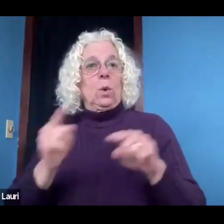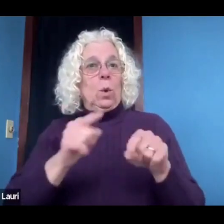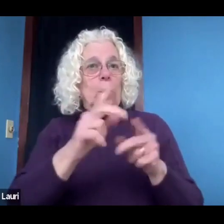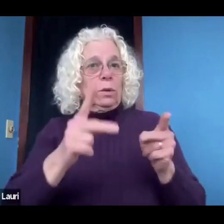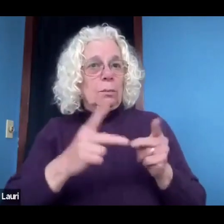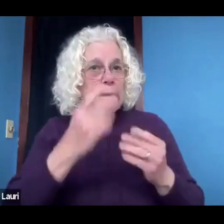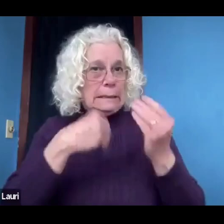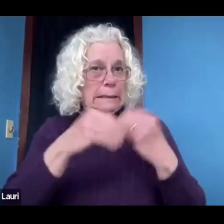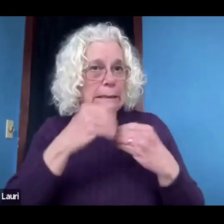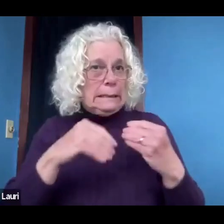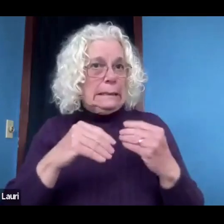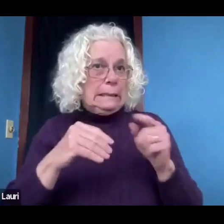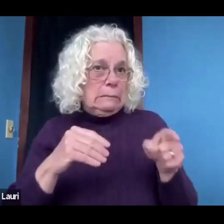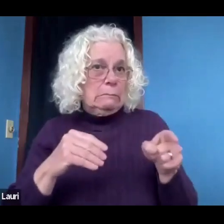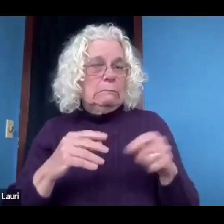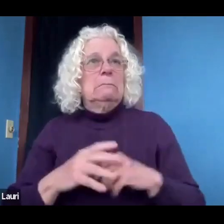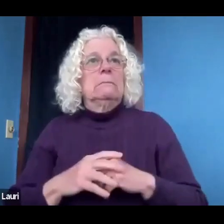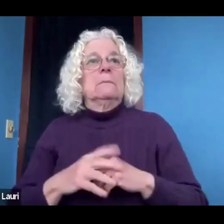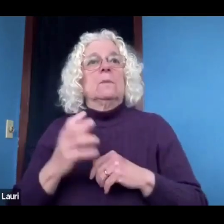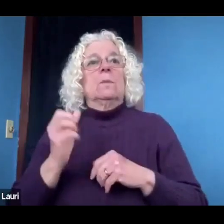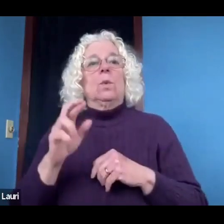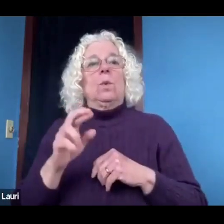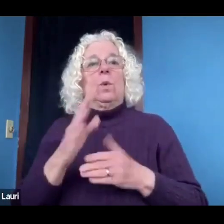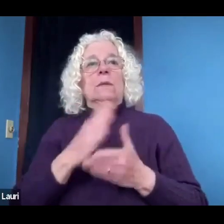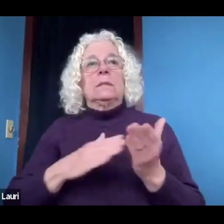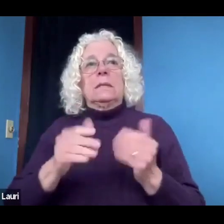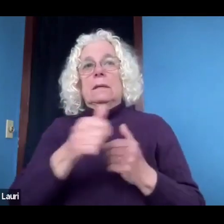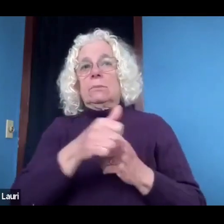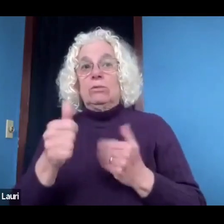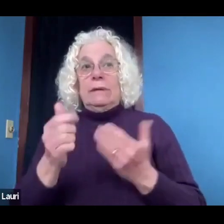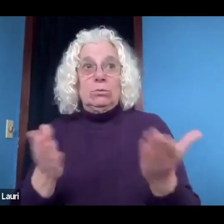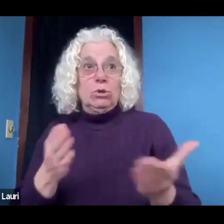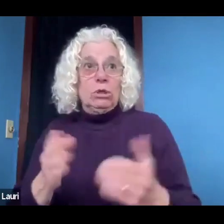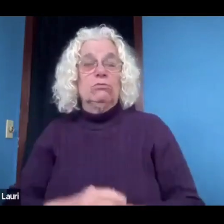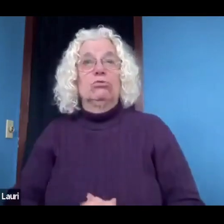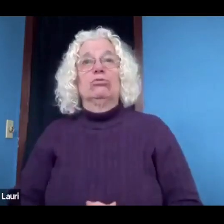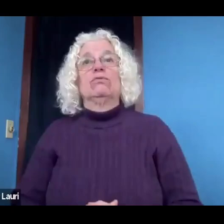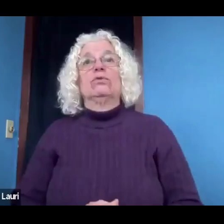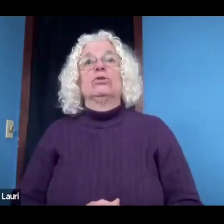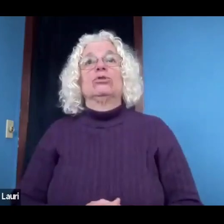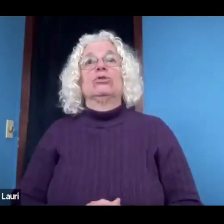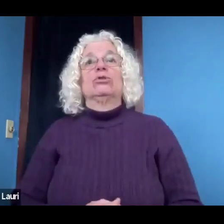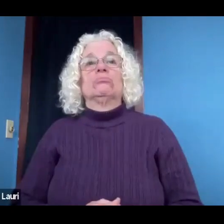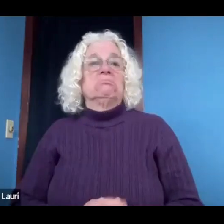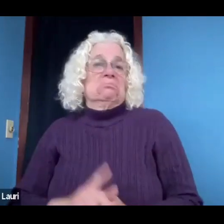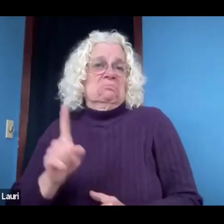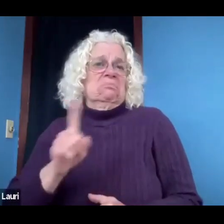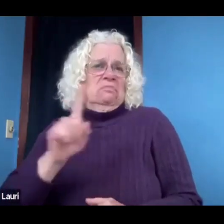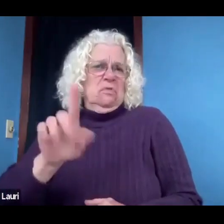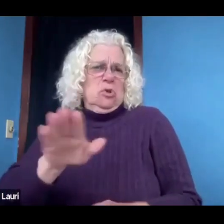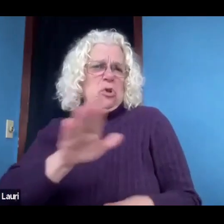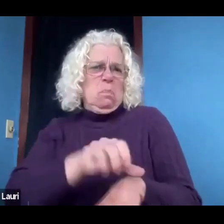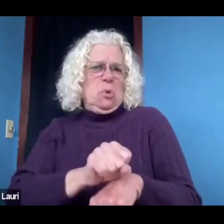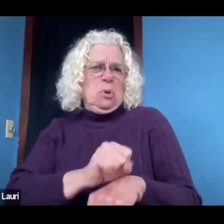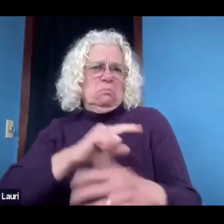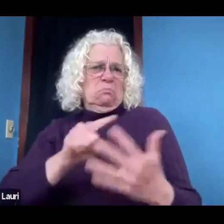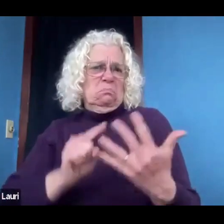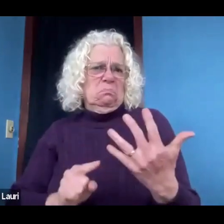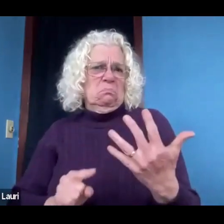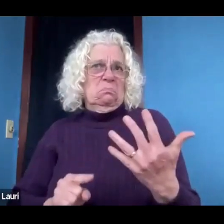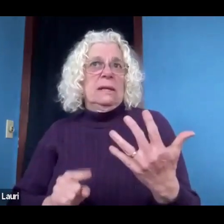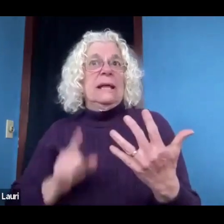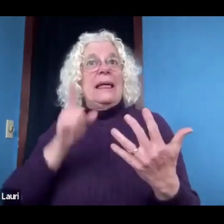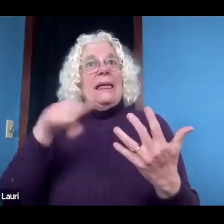in the community. You might be getting some transportation services to appointments and things like that. And services